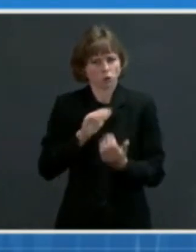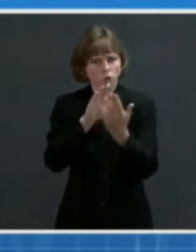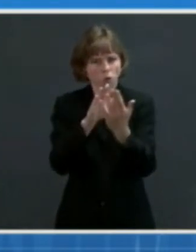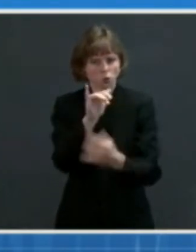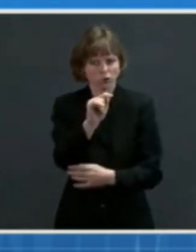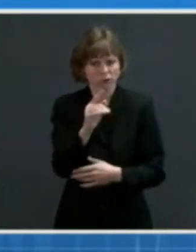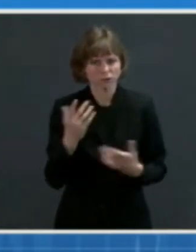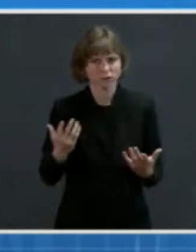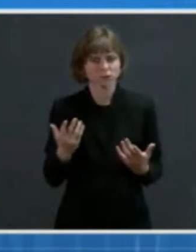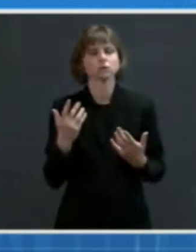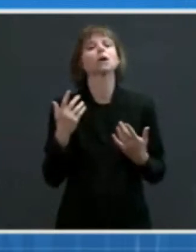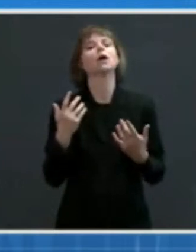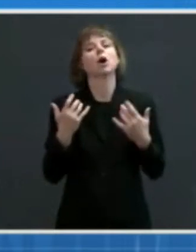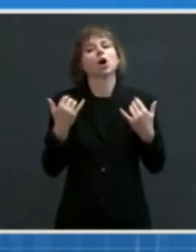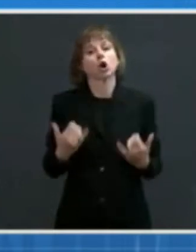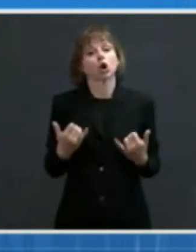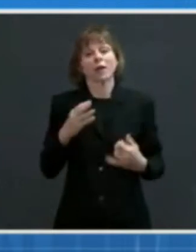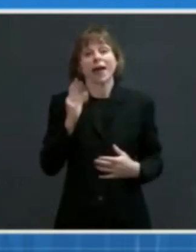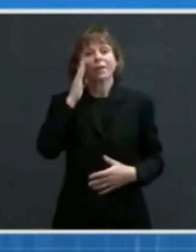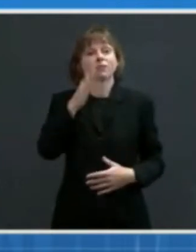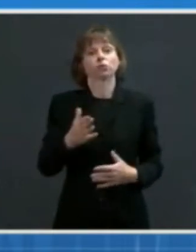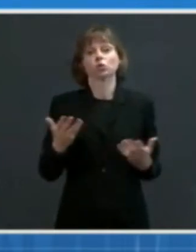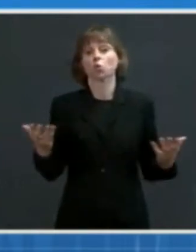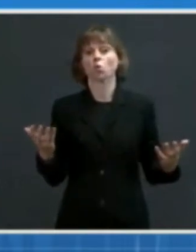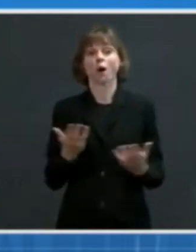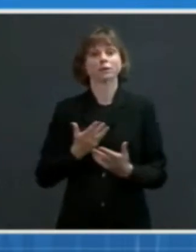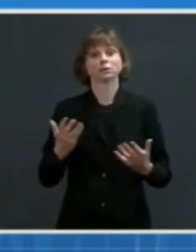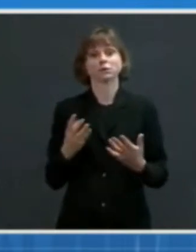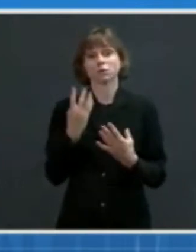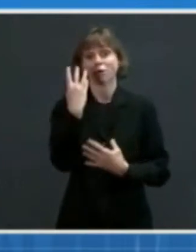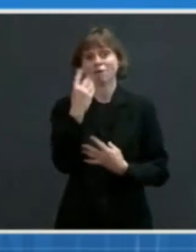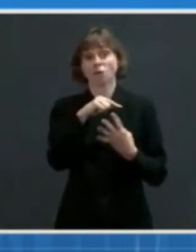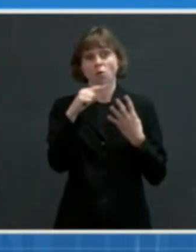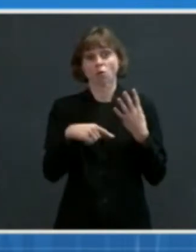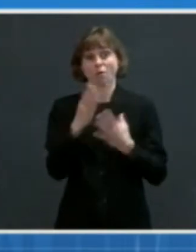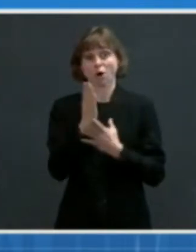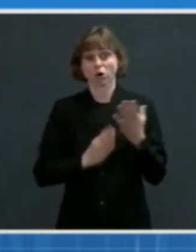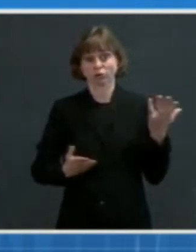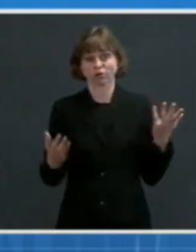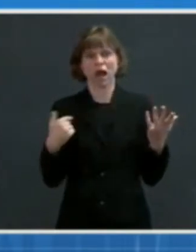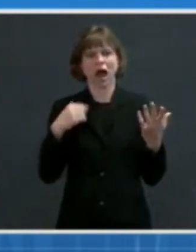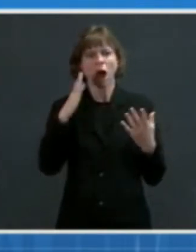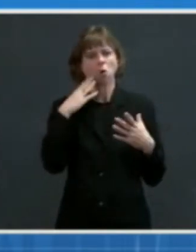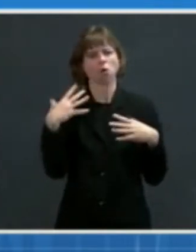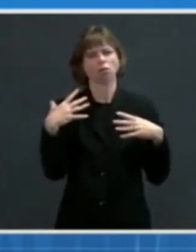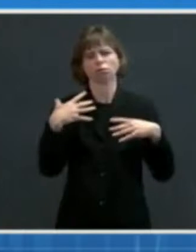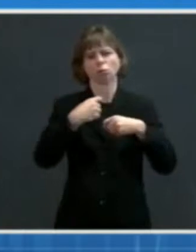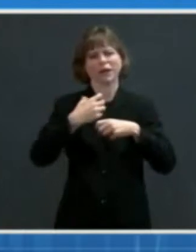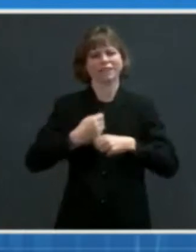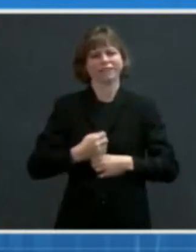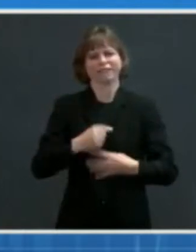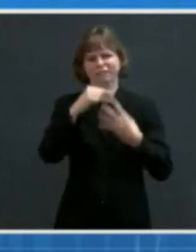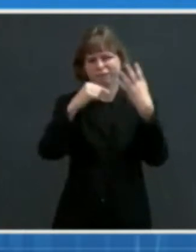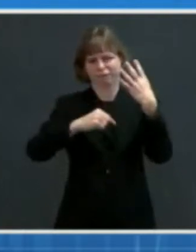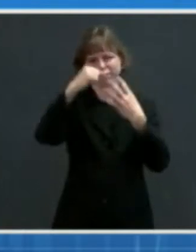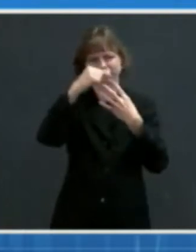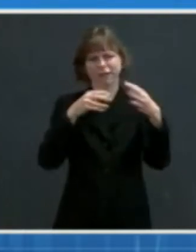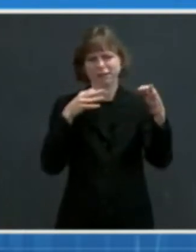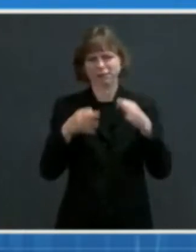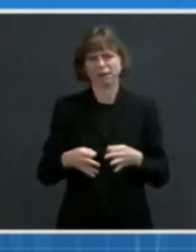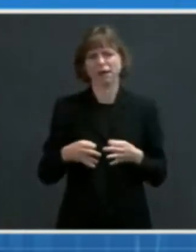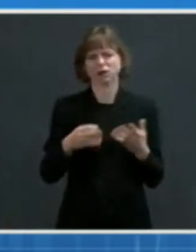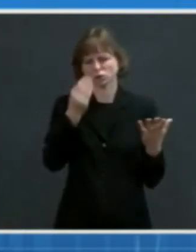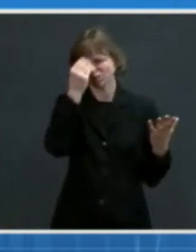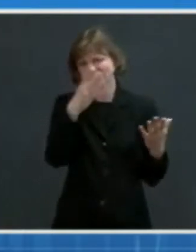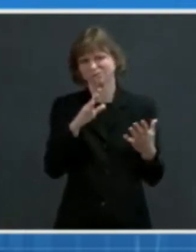have currently and for the future is really four-pronged. I'll go very briefly through each of these to give you a